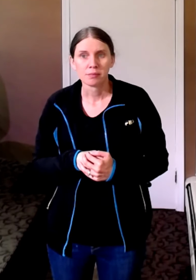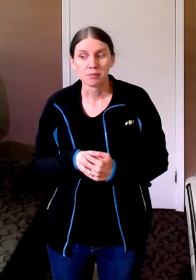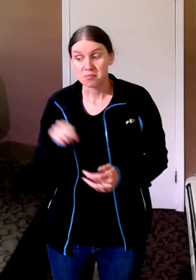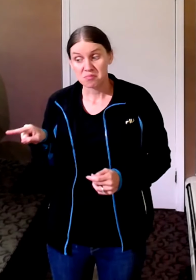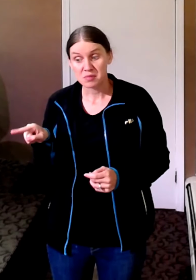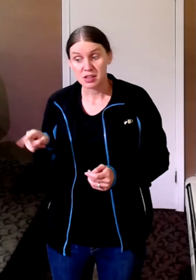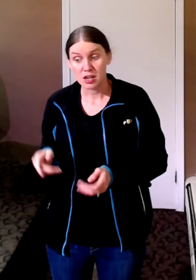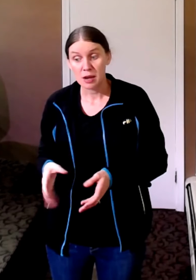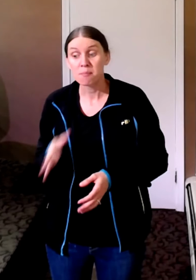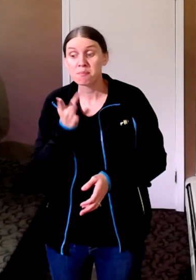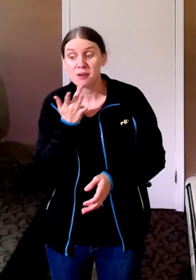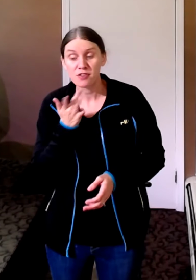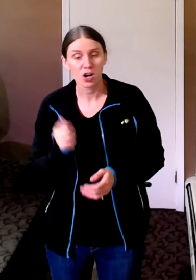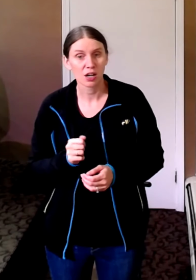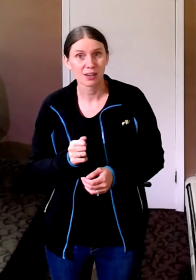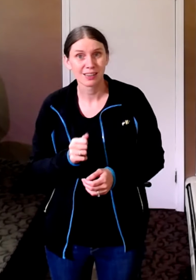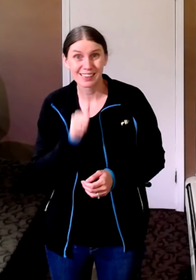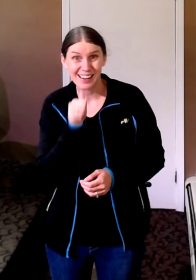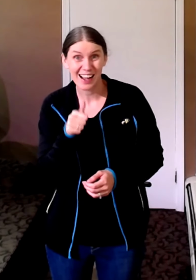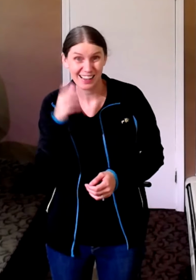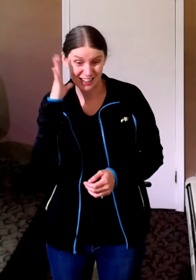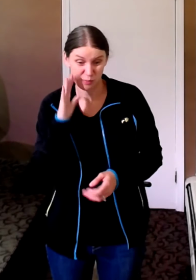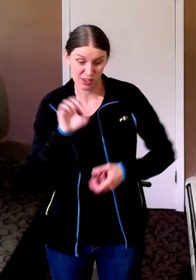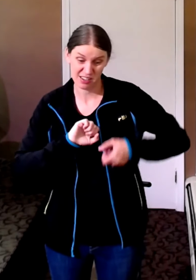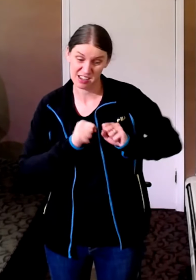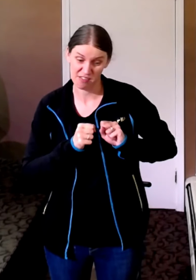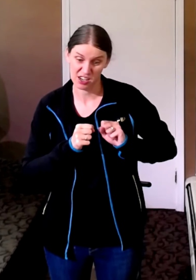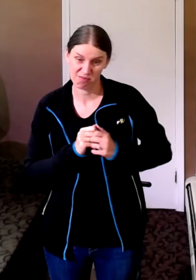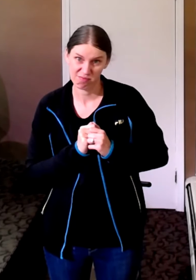He would rather have not had to go through it.